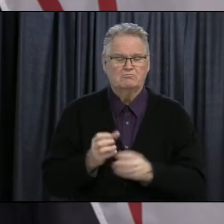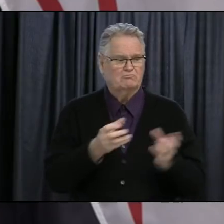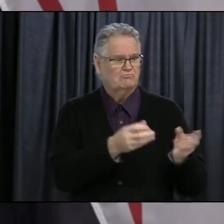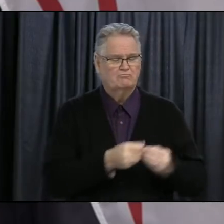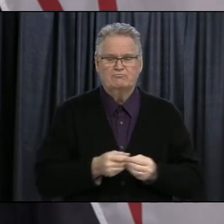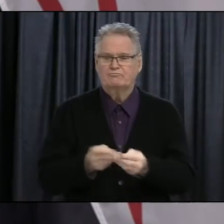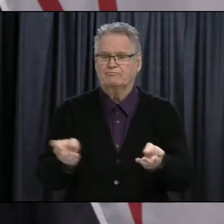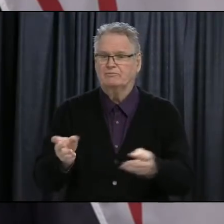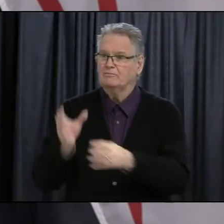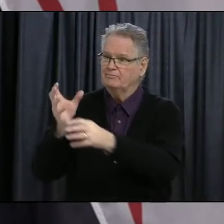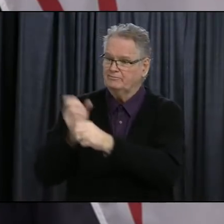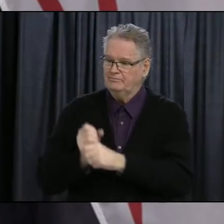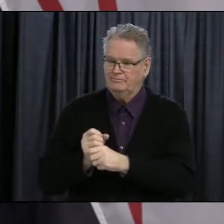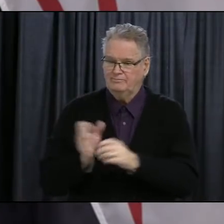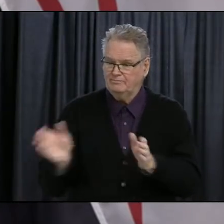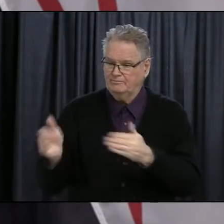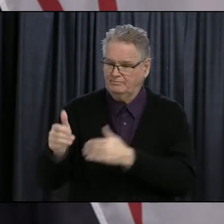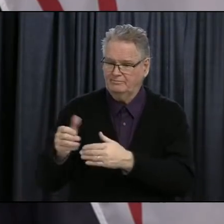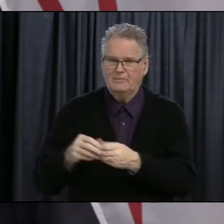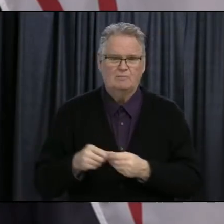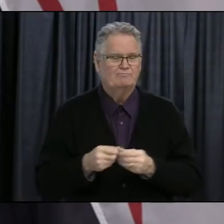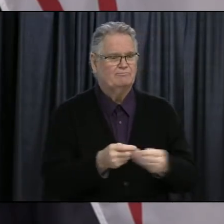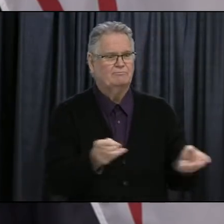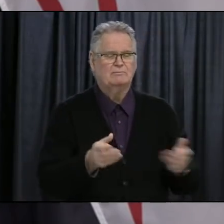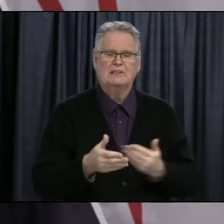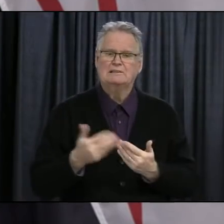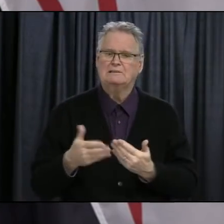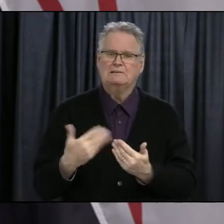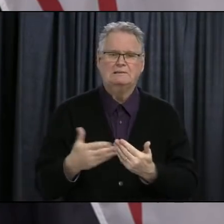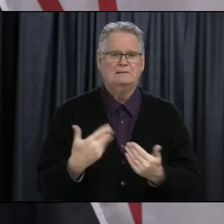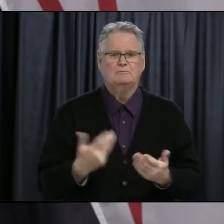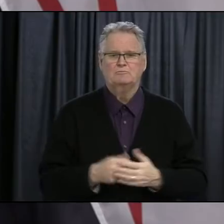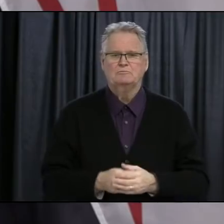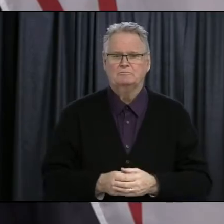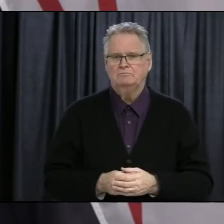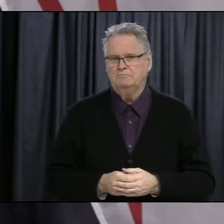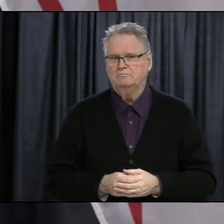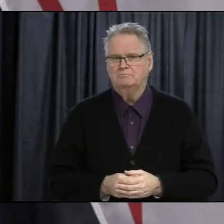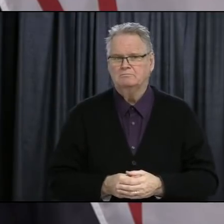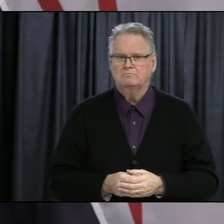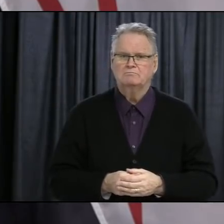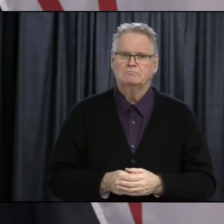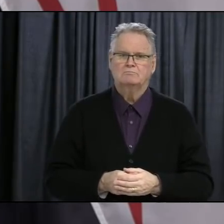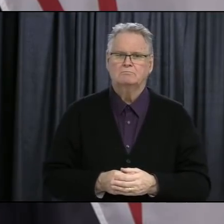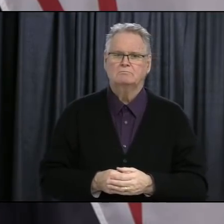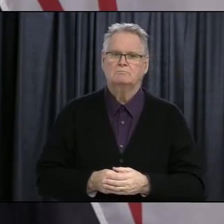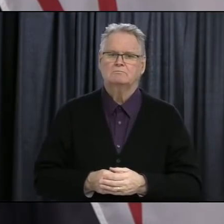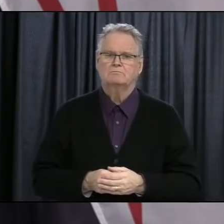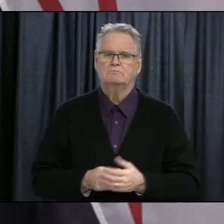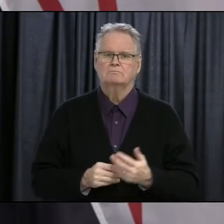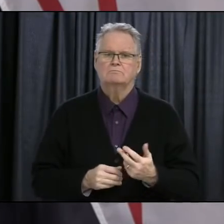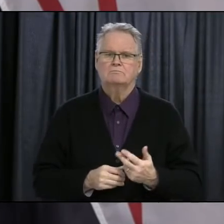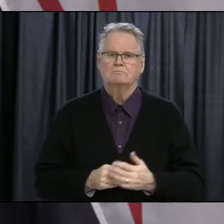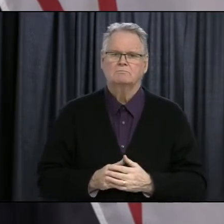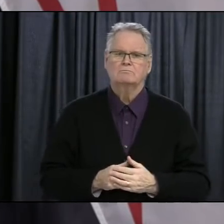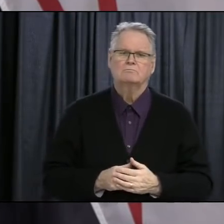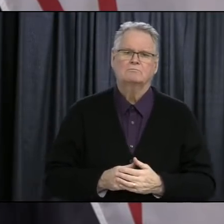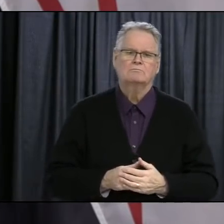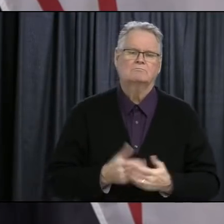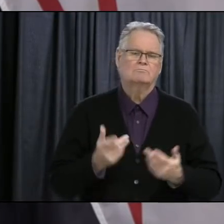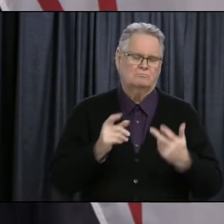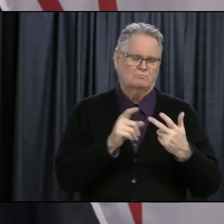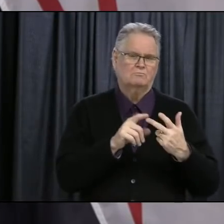is how generally vaccines are shipped and stored. So more in